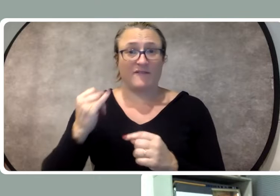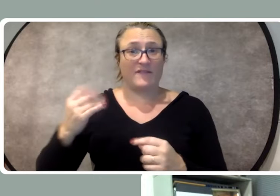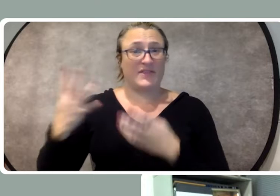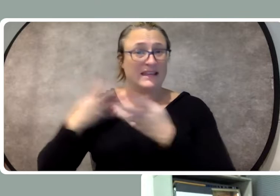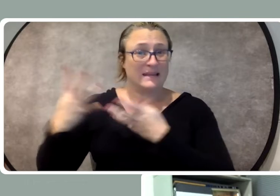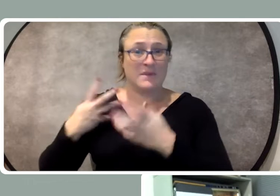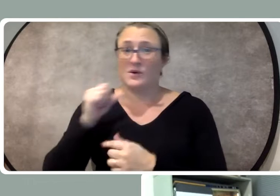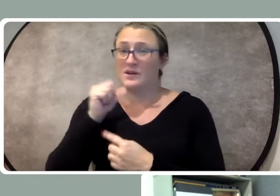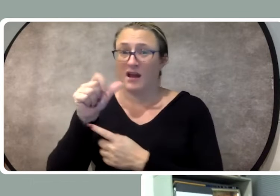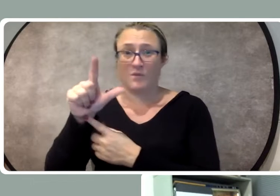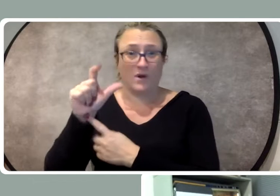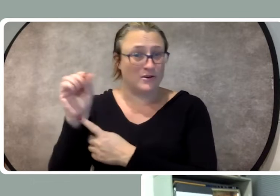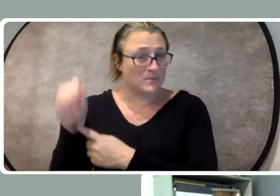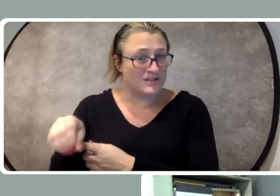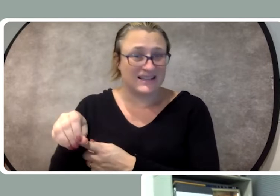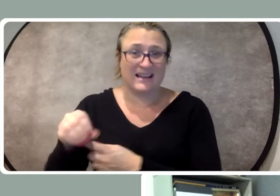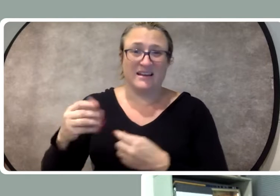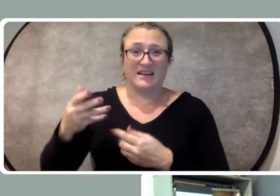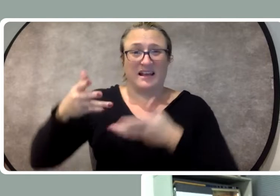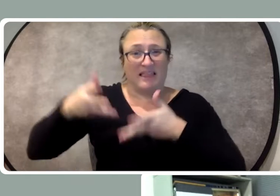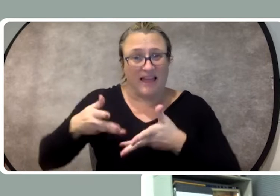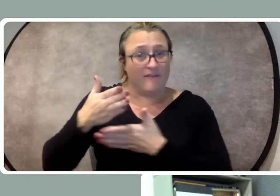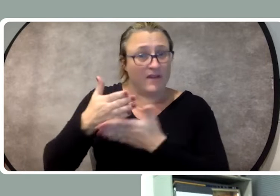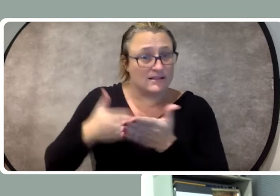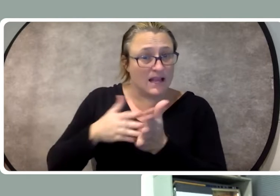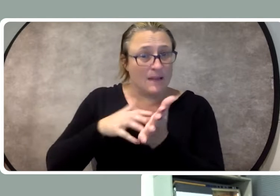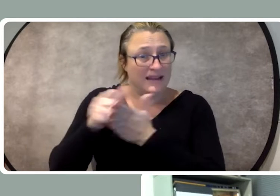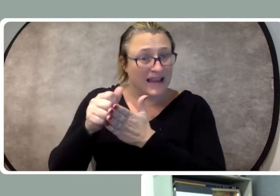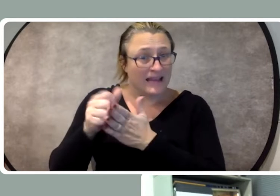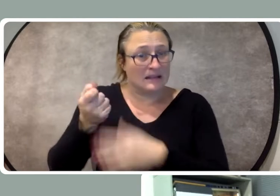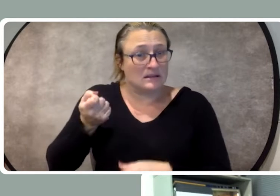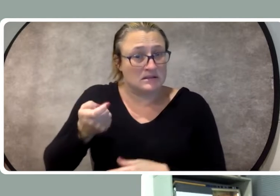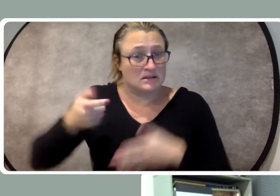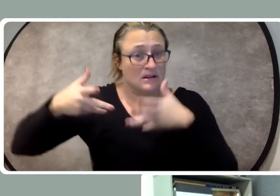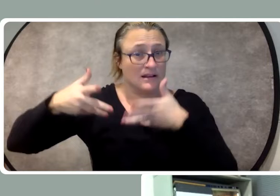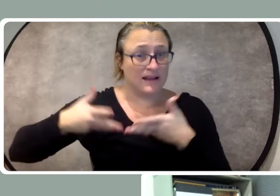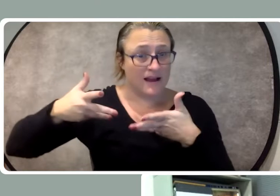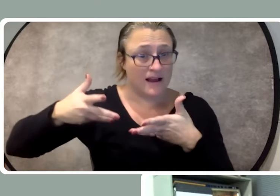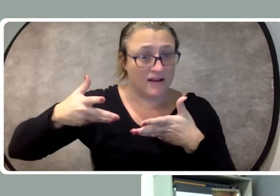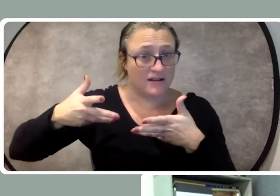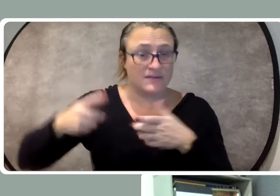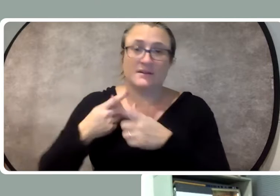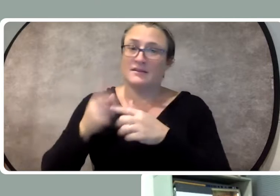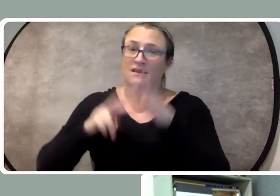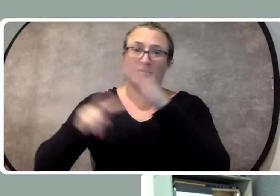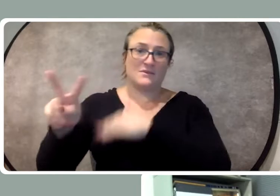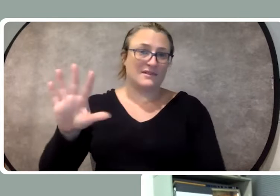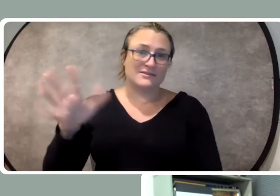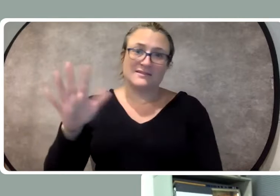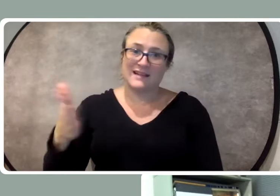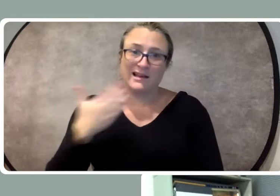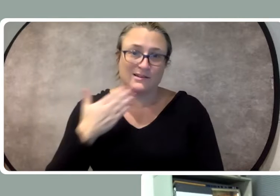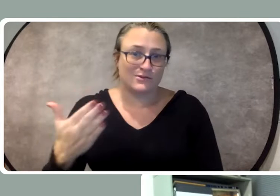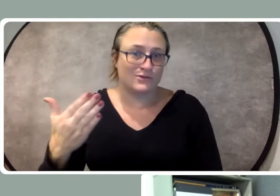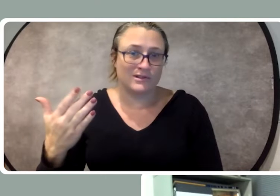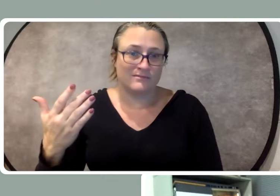and was not able to eradicate all the cancer, and there was some degree of cancer left over, the prognosis is not as good. And of course,